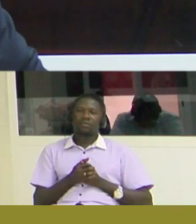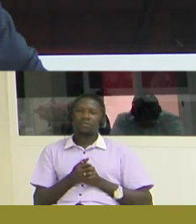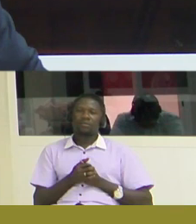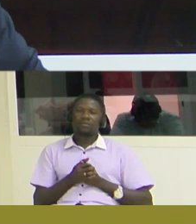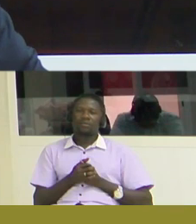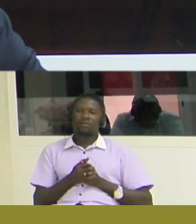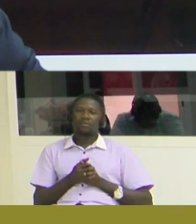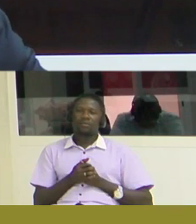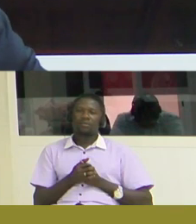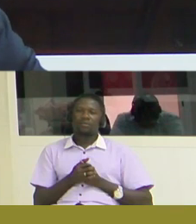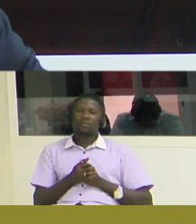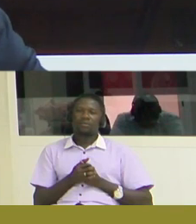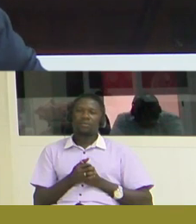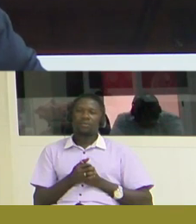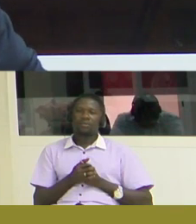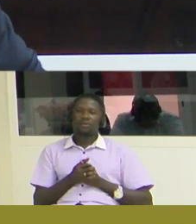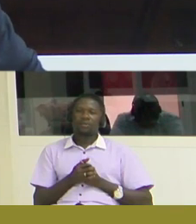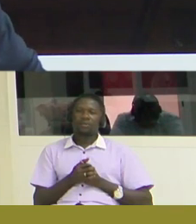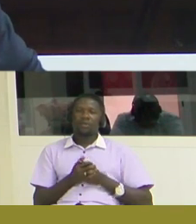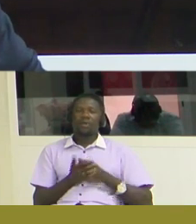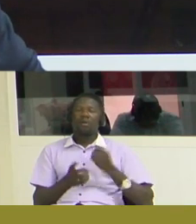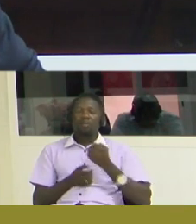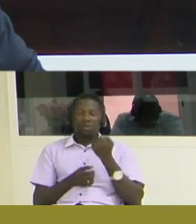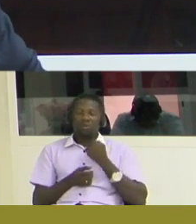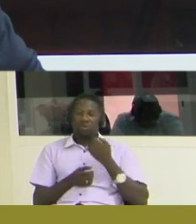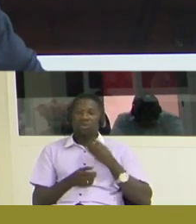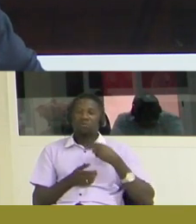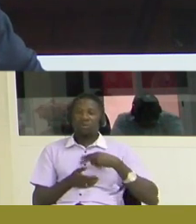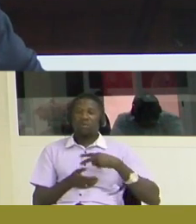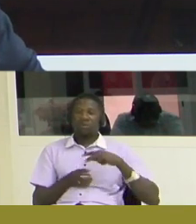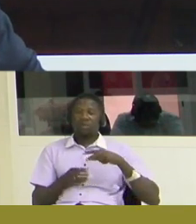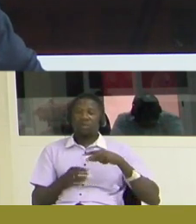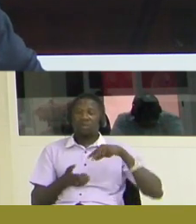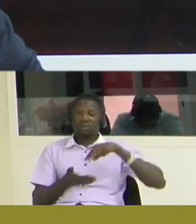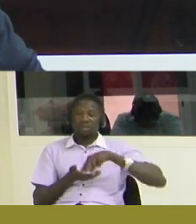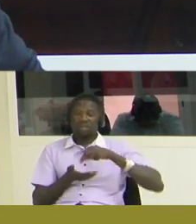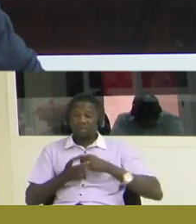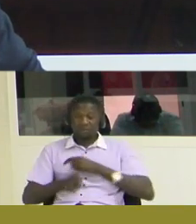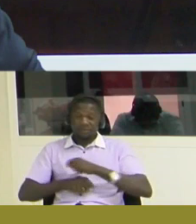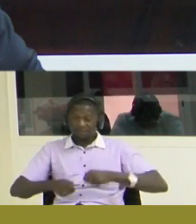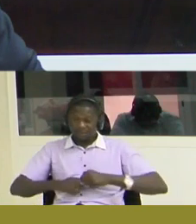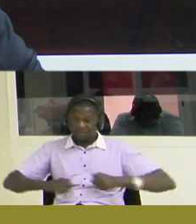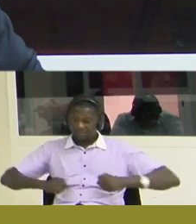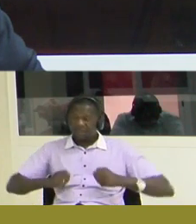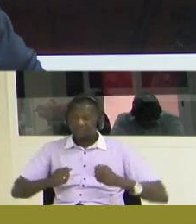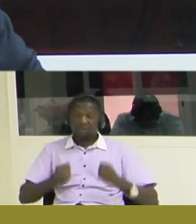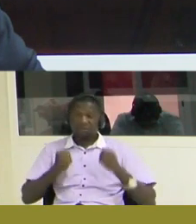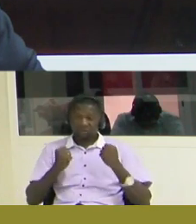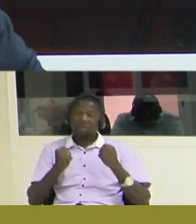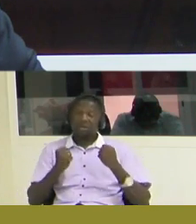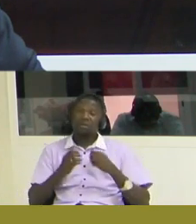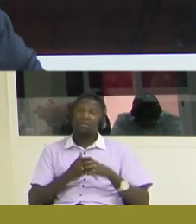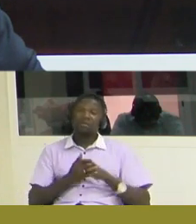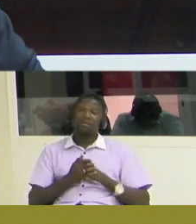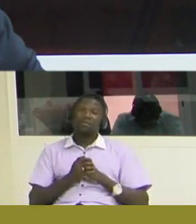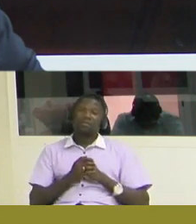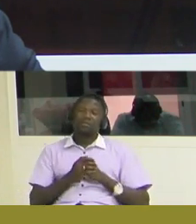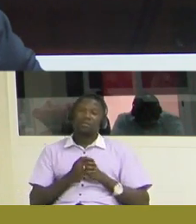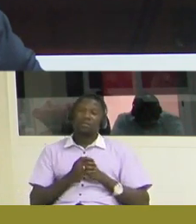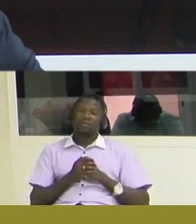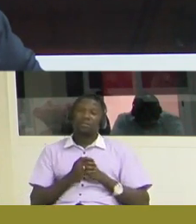damn tacos from Antigua because of somebody who was very very strong